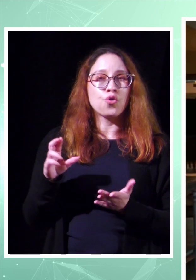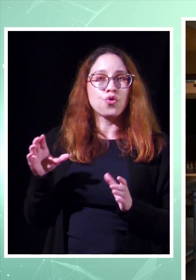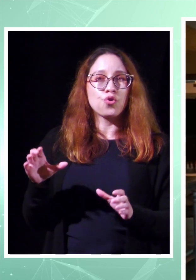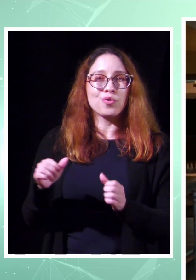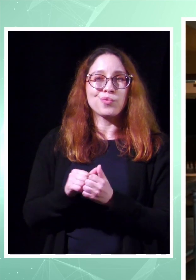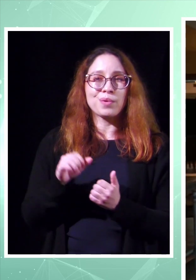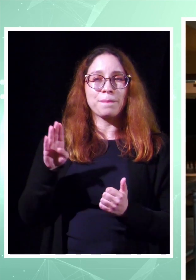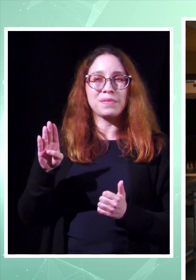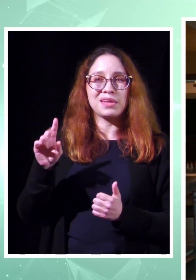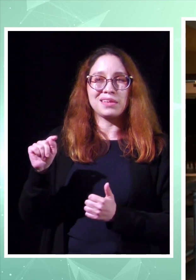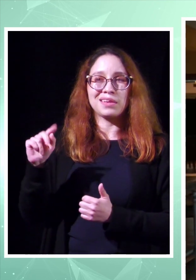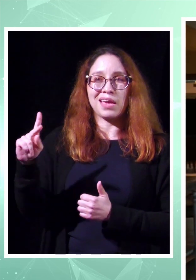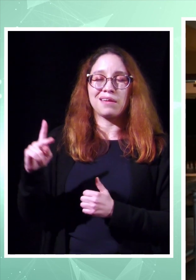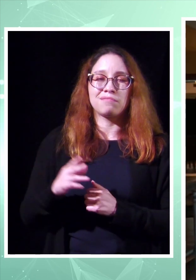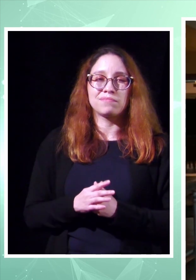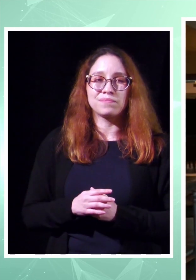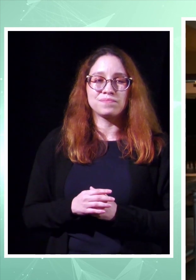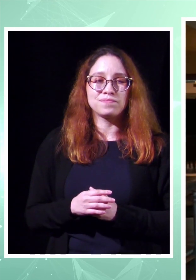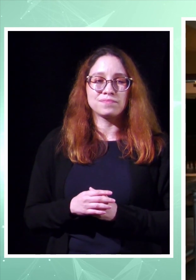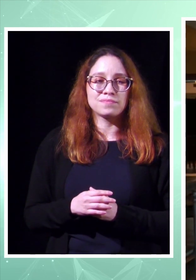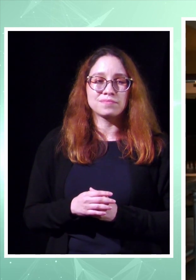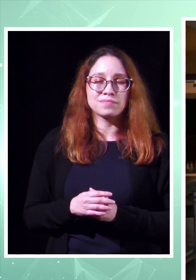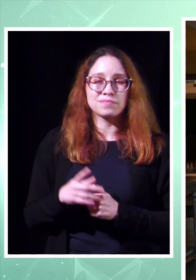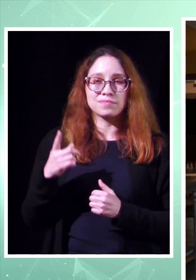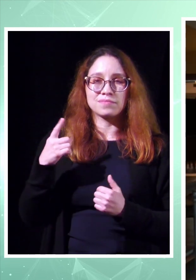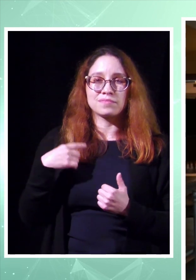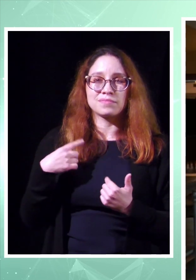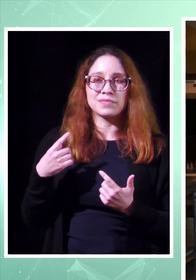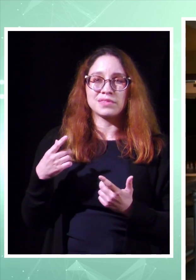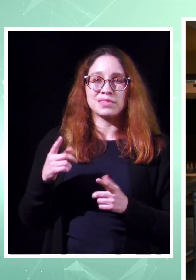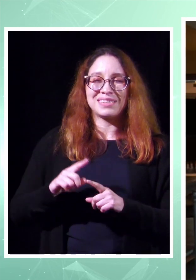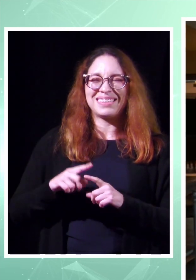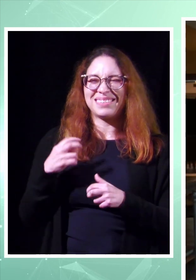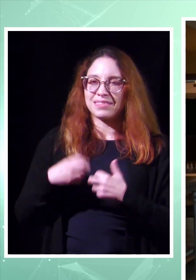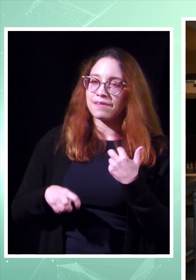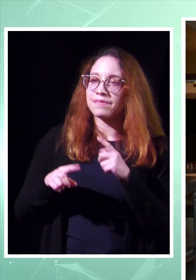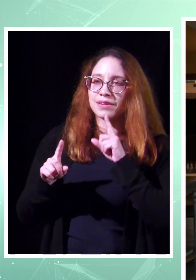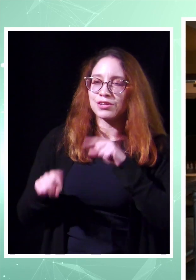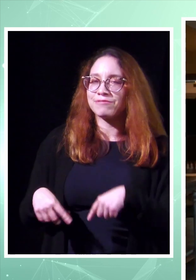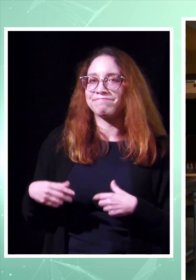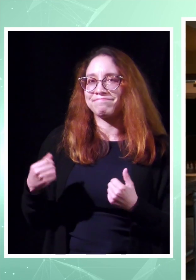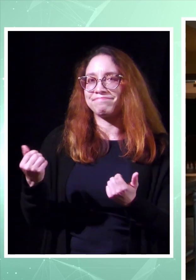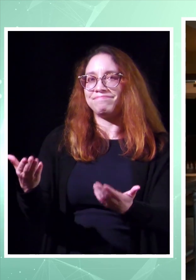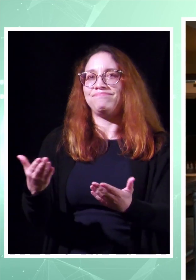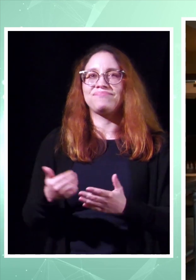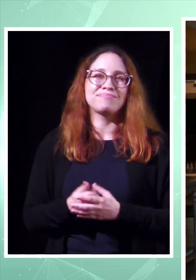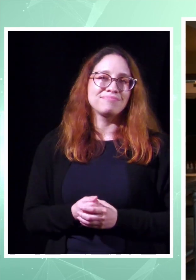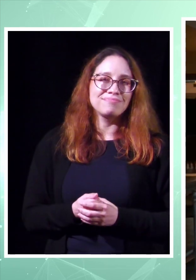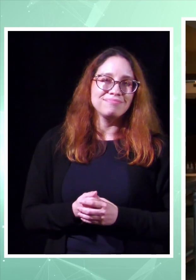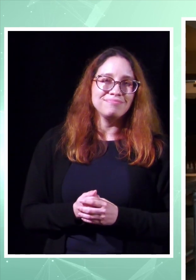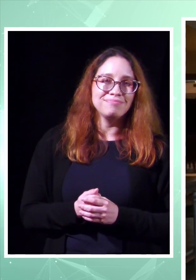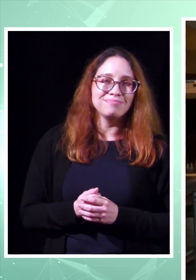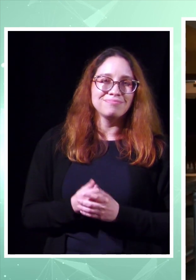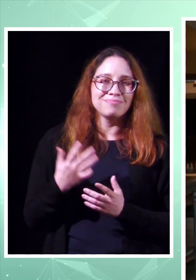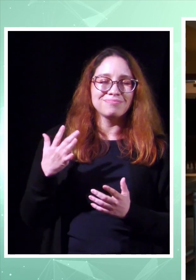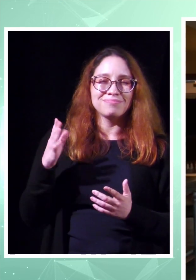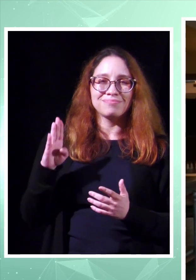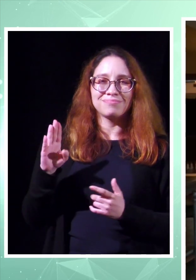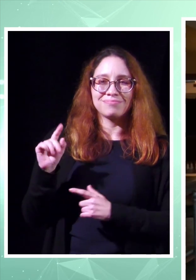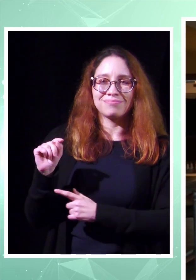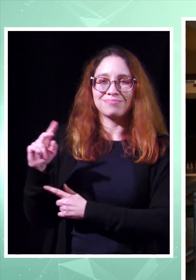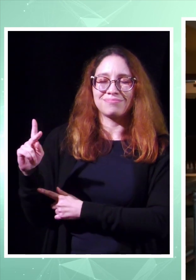with BTK? So really, Stuart, that's a difficult answer to provide because the